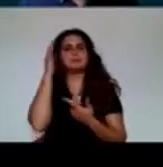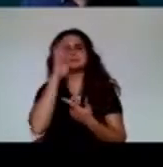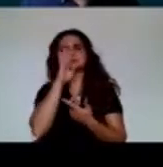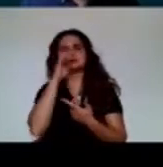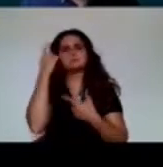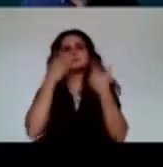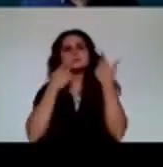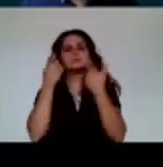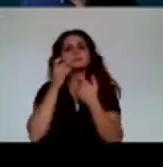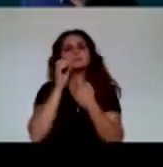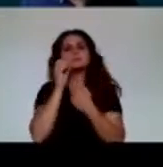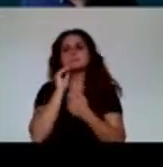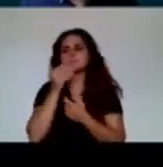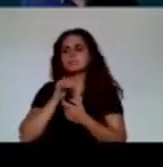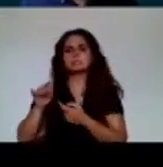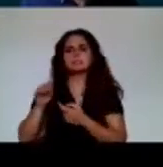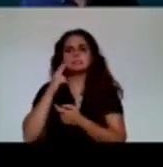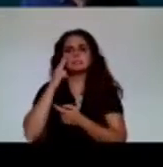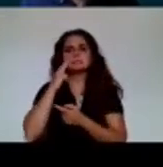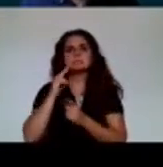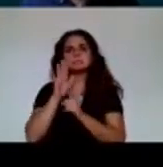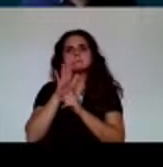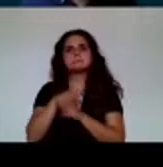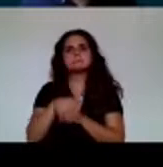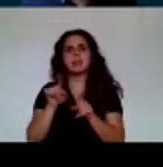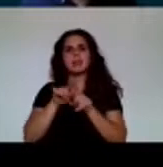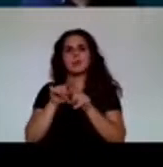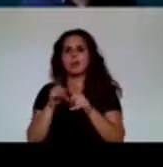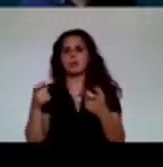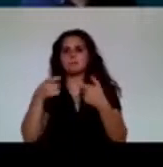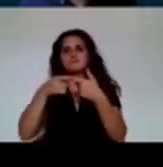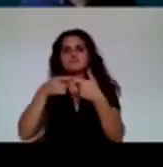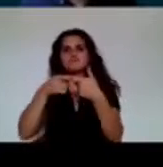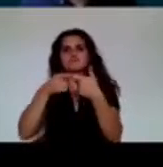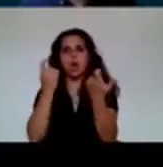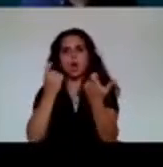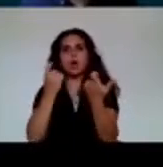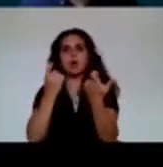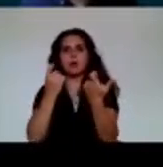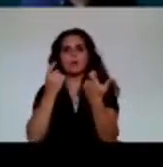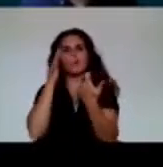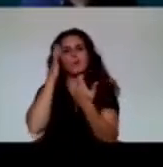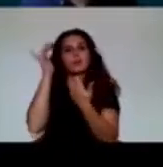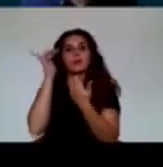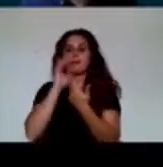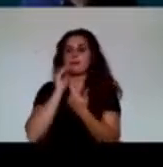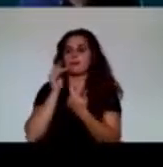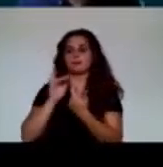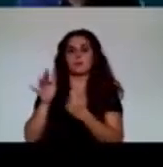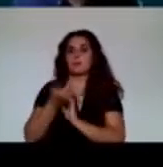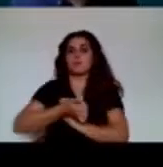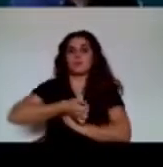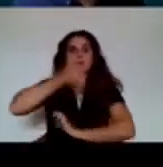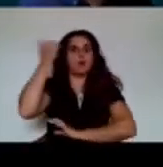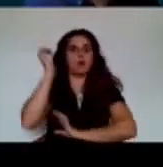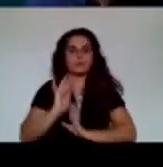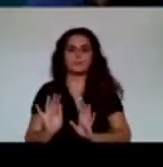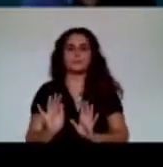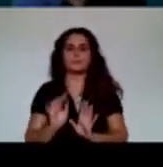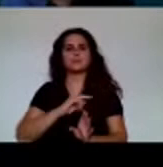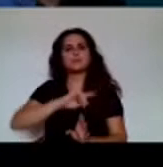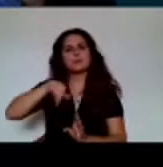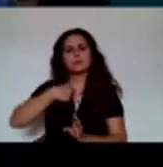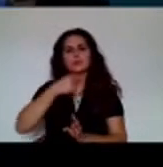are racist is in a way mismatching or conflicting with the idea that children are the best. And we know